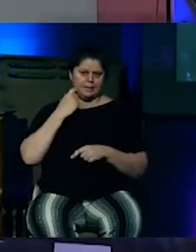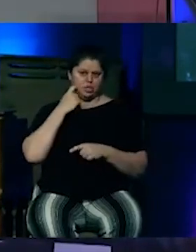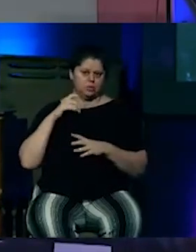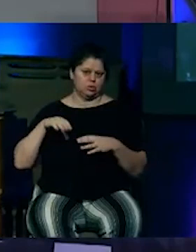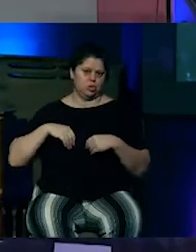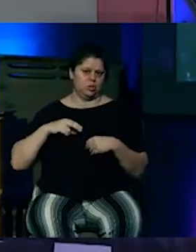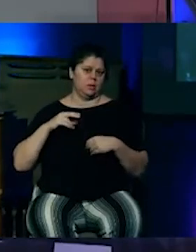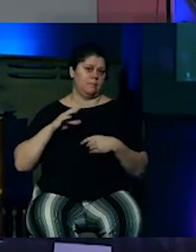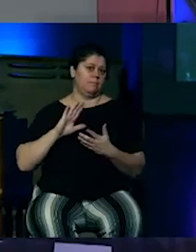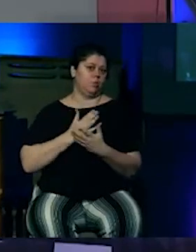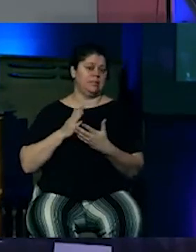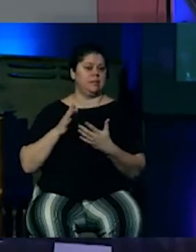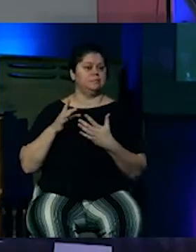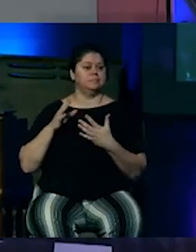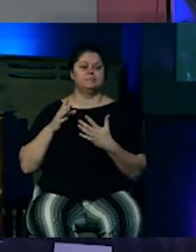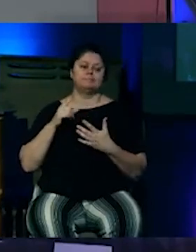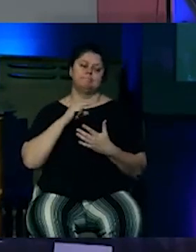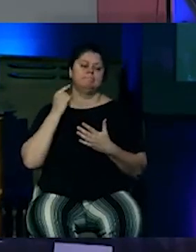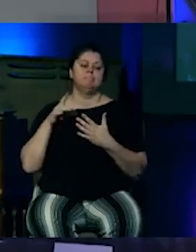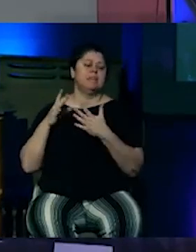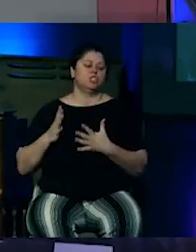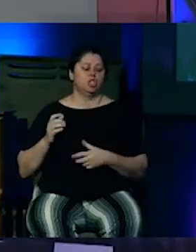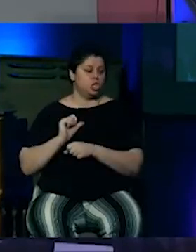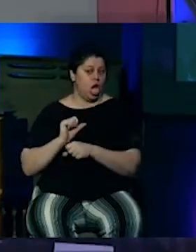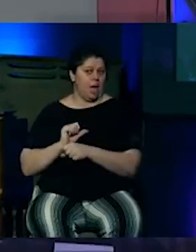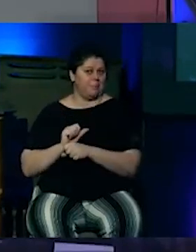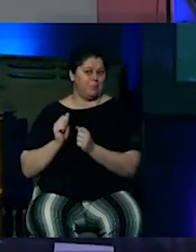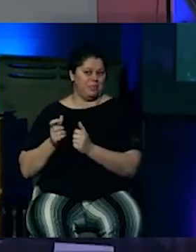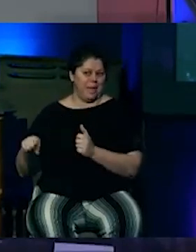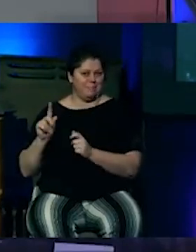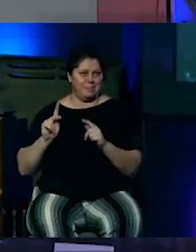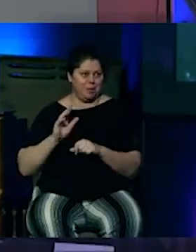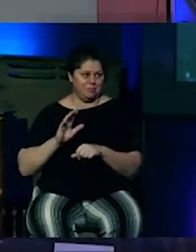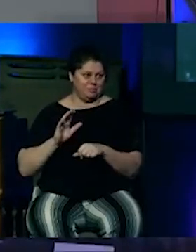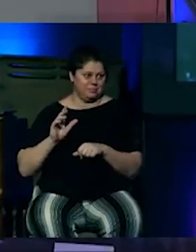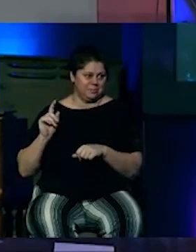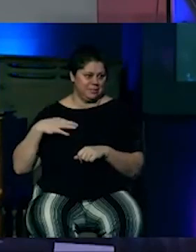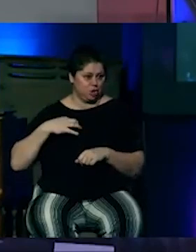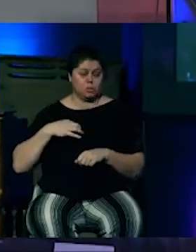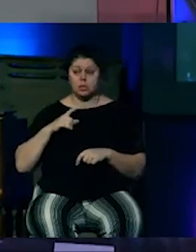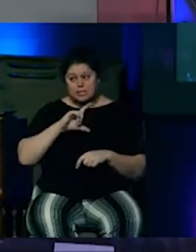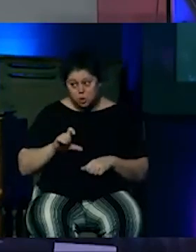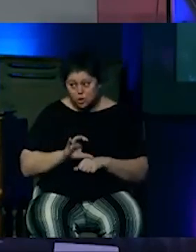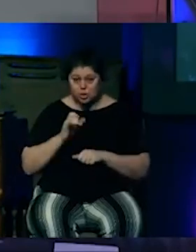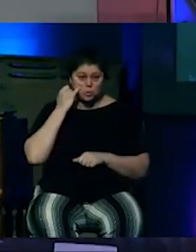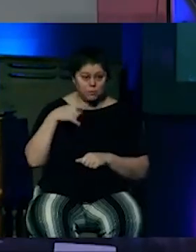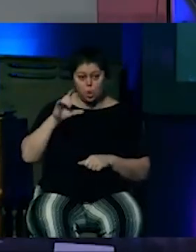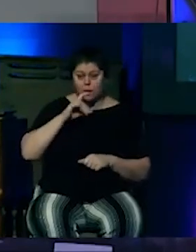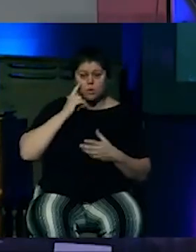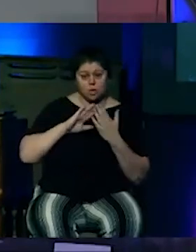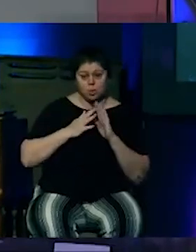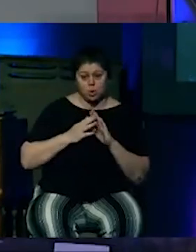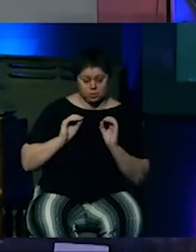minister job with them. There's some people wearing t-shirts. It's a Zoom church, so actually if you're looking for a community, you